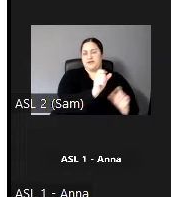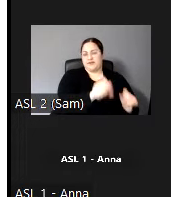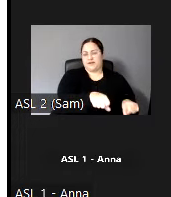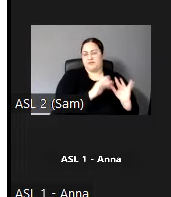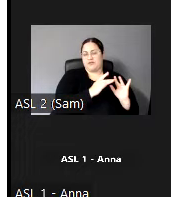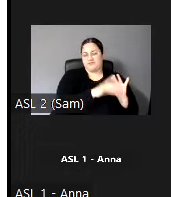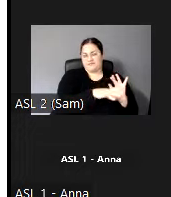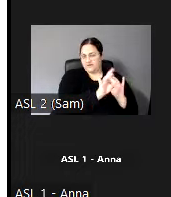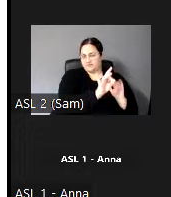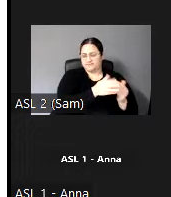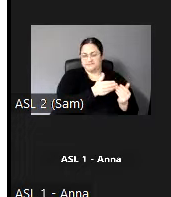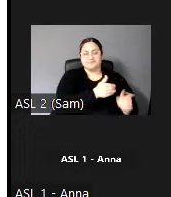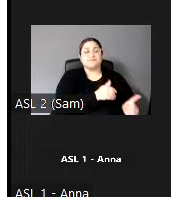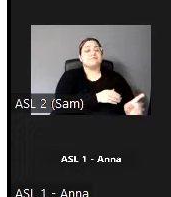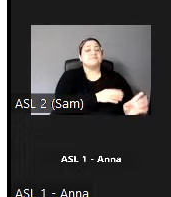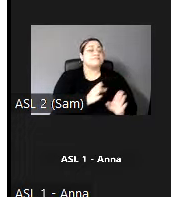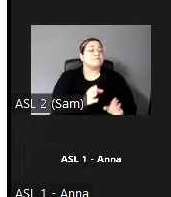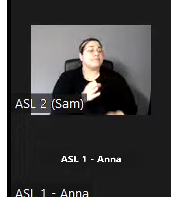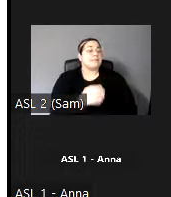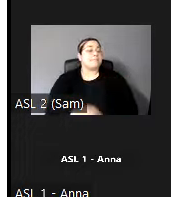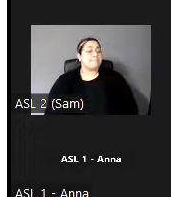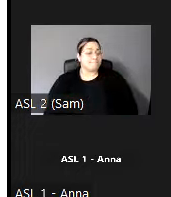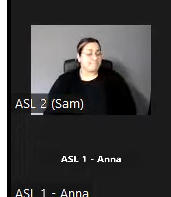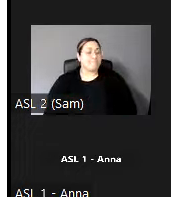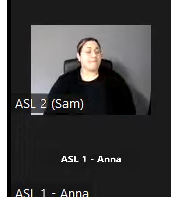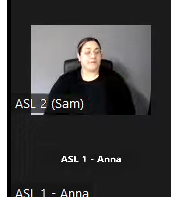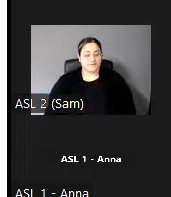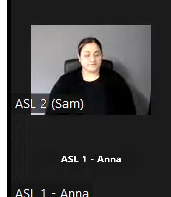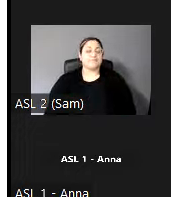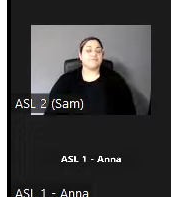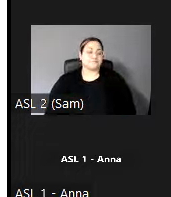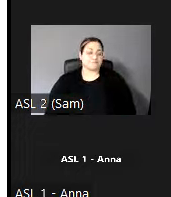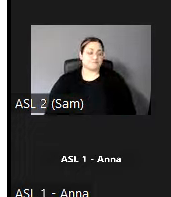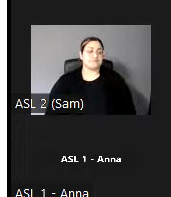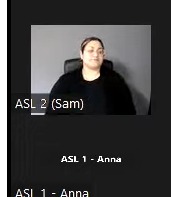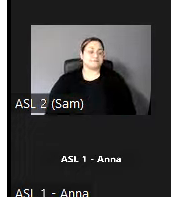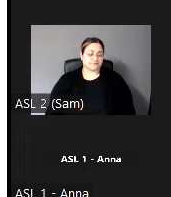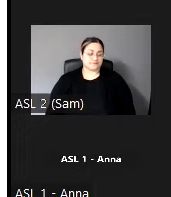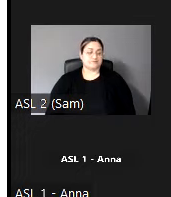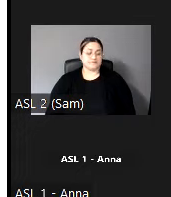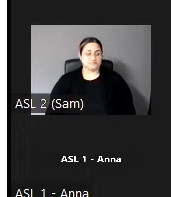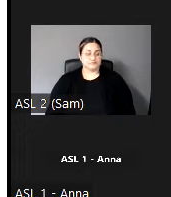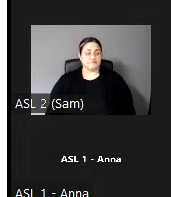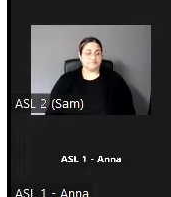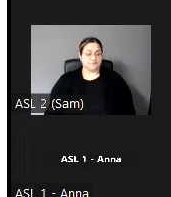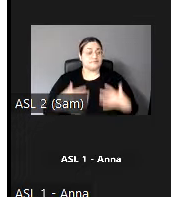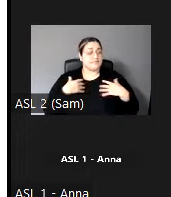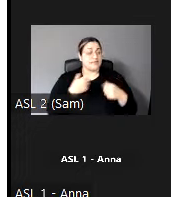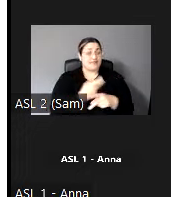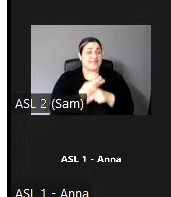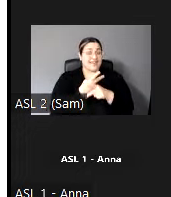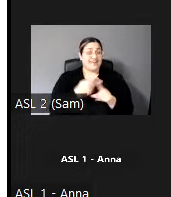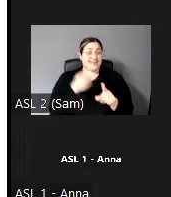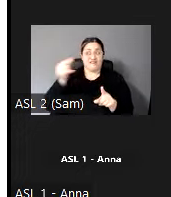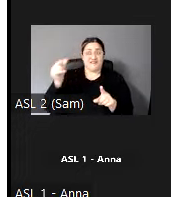So the government approach to healthcare, we could probably say a lot of things, but one of the things that we do